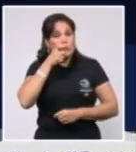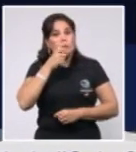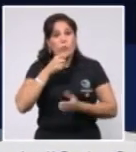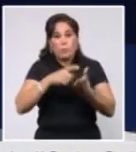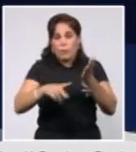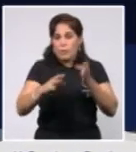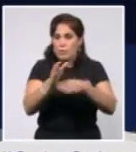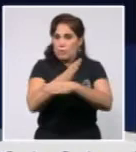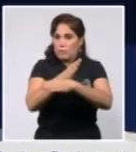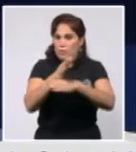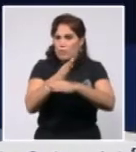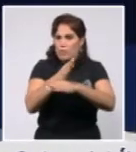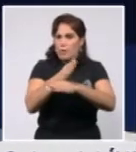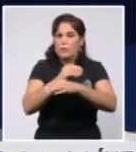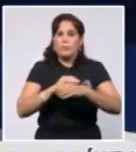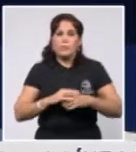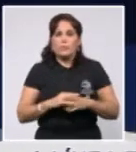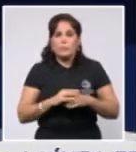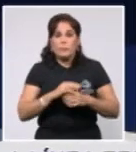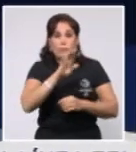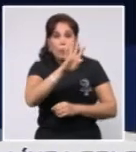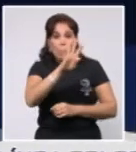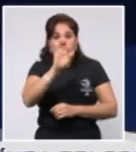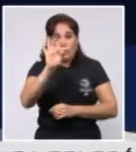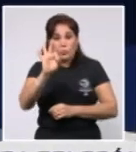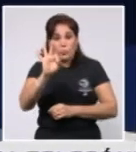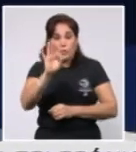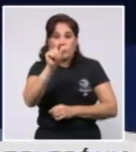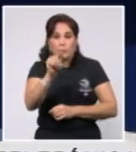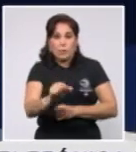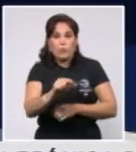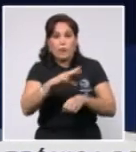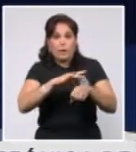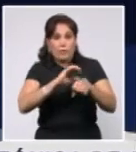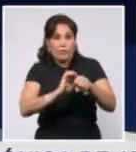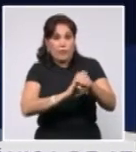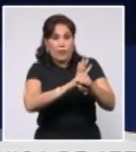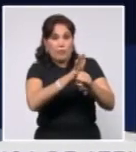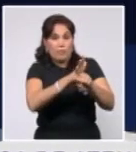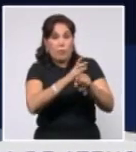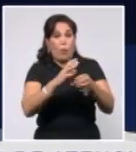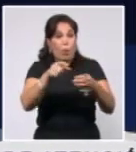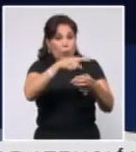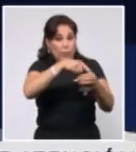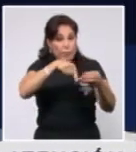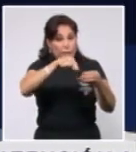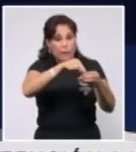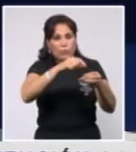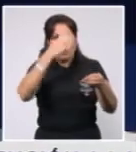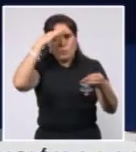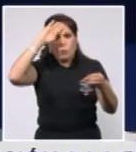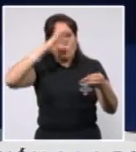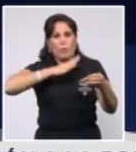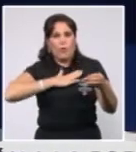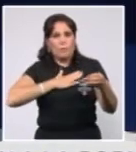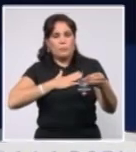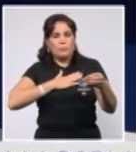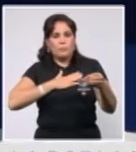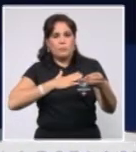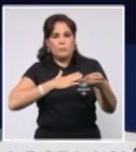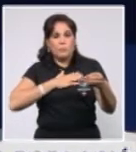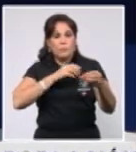Cubans. 44 or 91.6% of the 48 are confirmed case